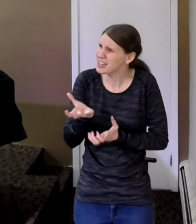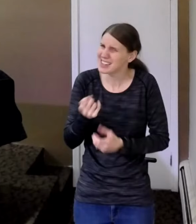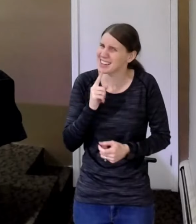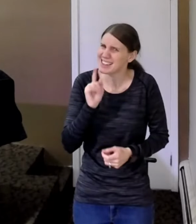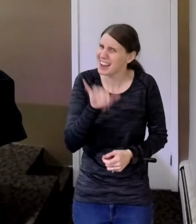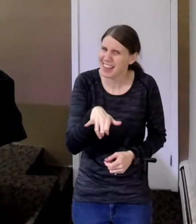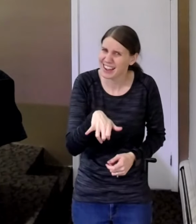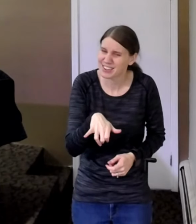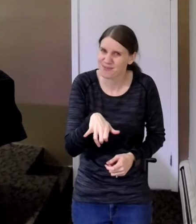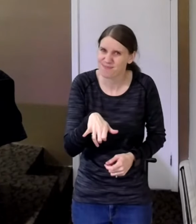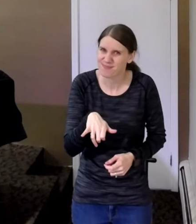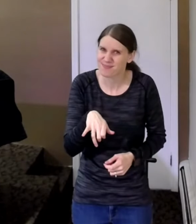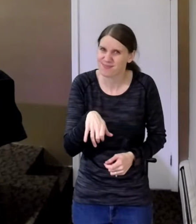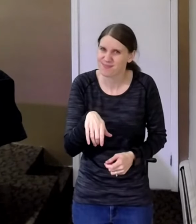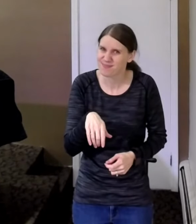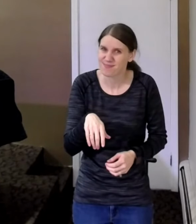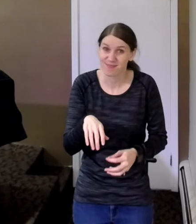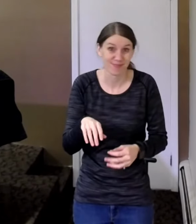But you can't take it back.